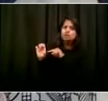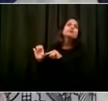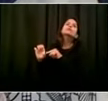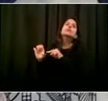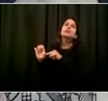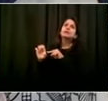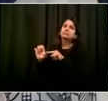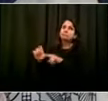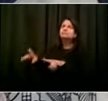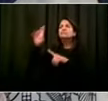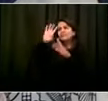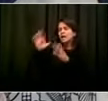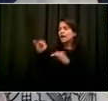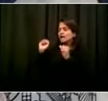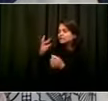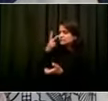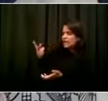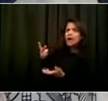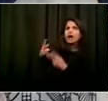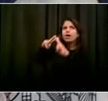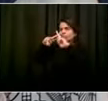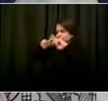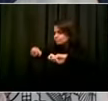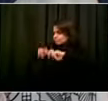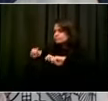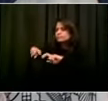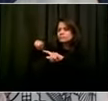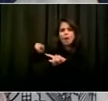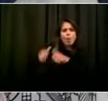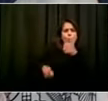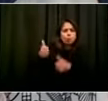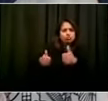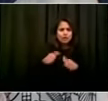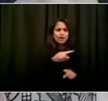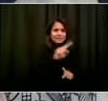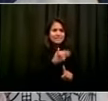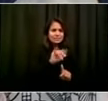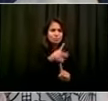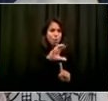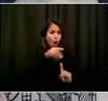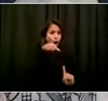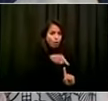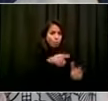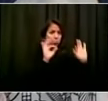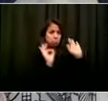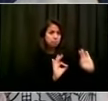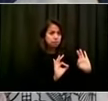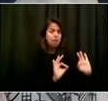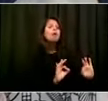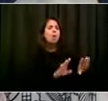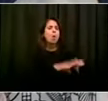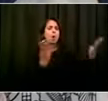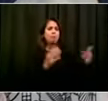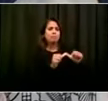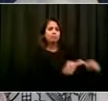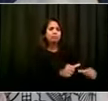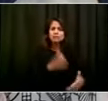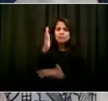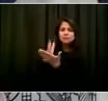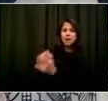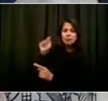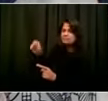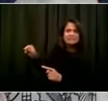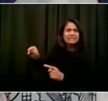pointed out is, what if an area around a zip code is a problem but not the whole next zip code over? I think that's a valid concern. But